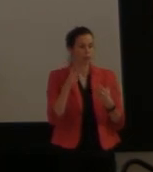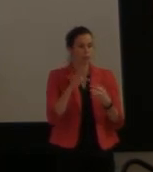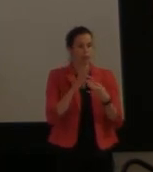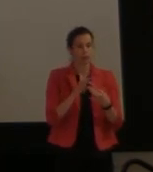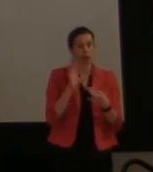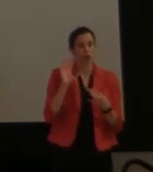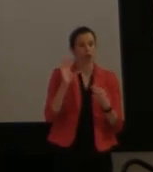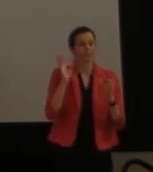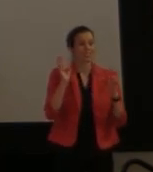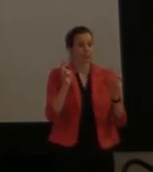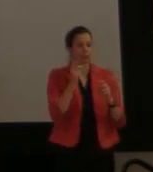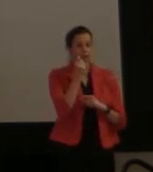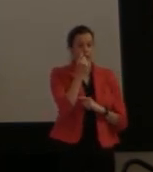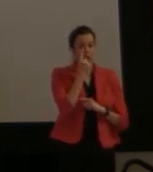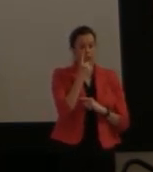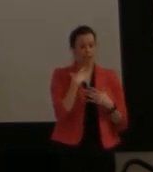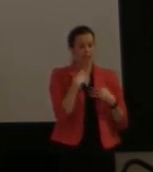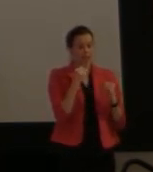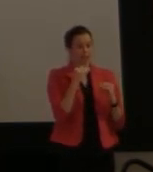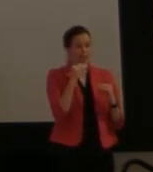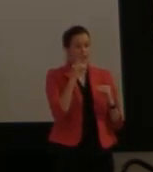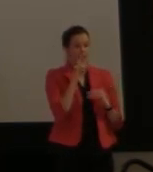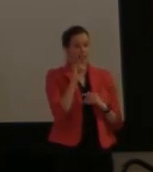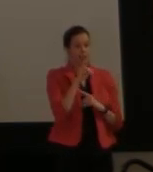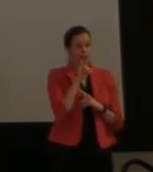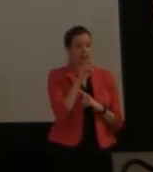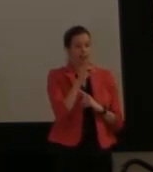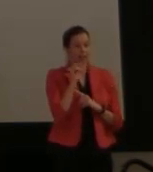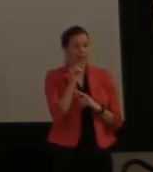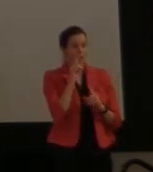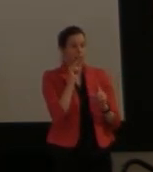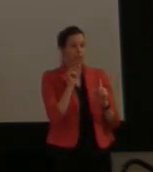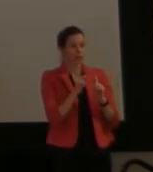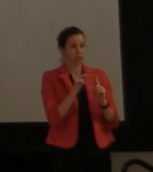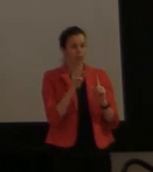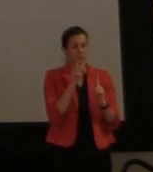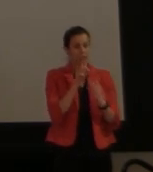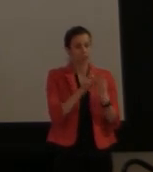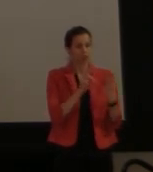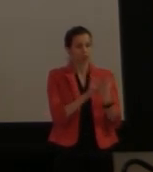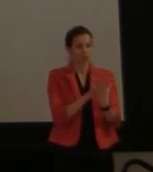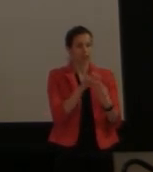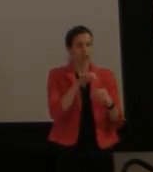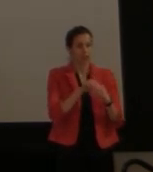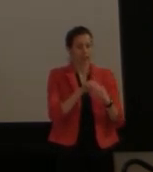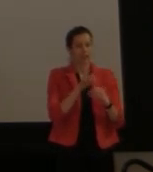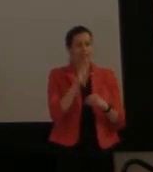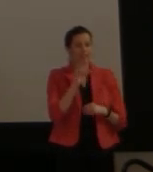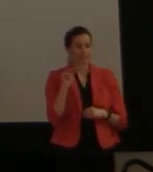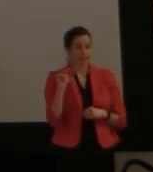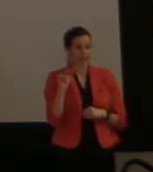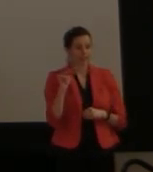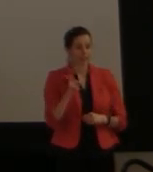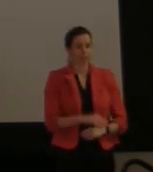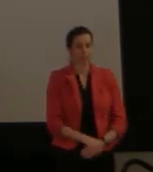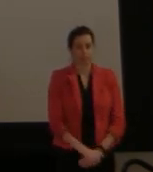the topic, Understanding Health Disparities and Perceptions of Discrimination in Greater Cincinnati.